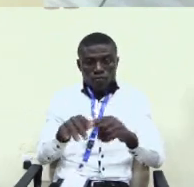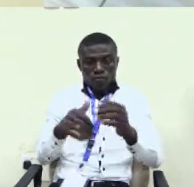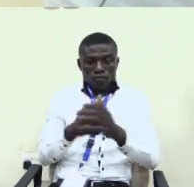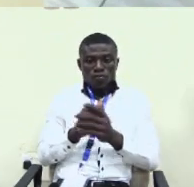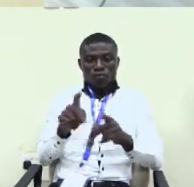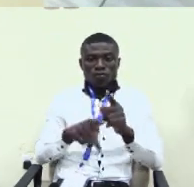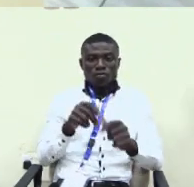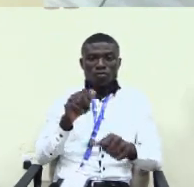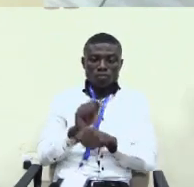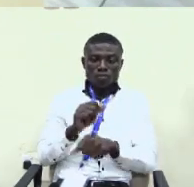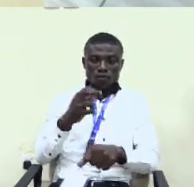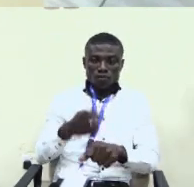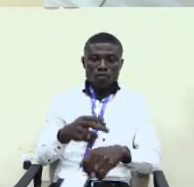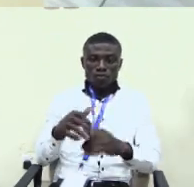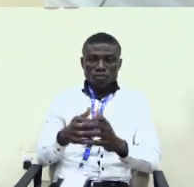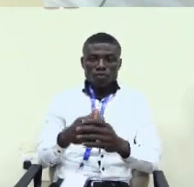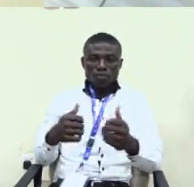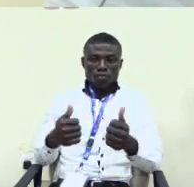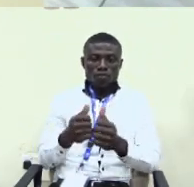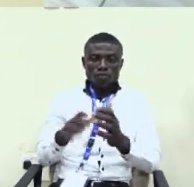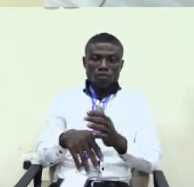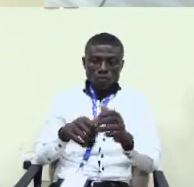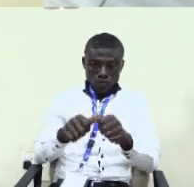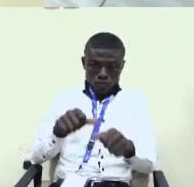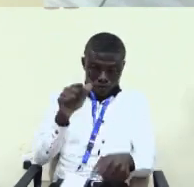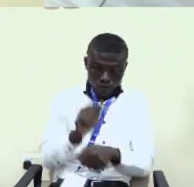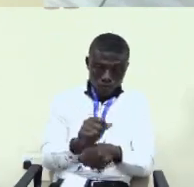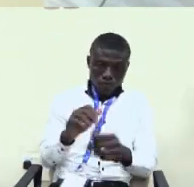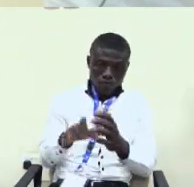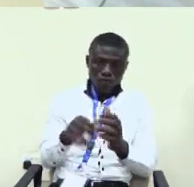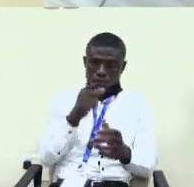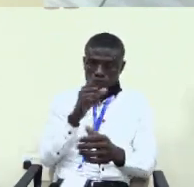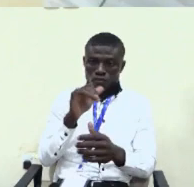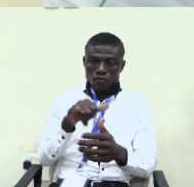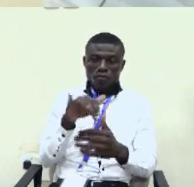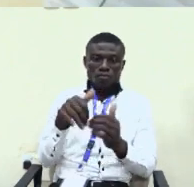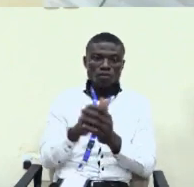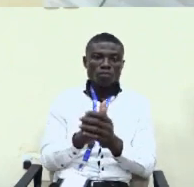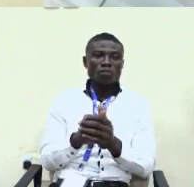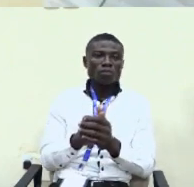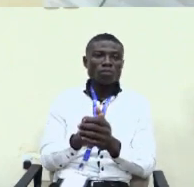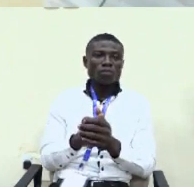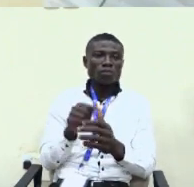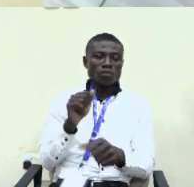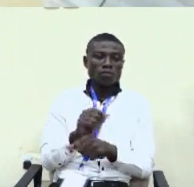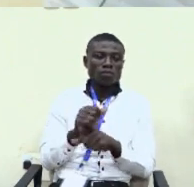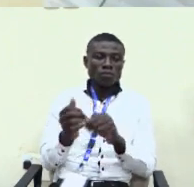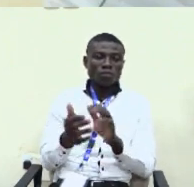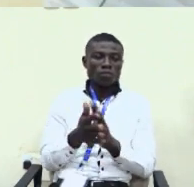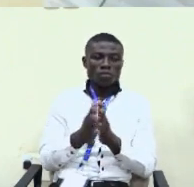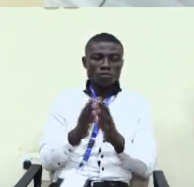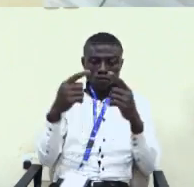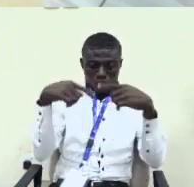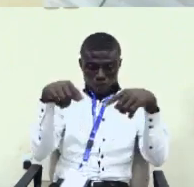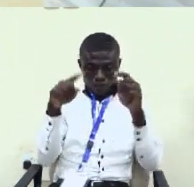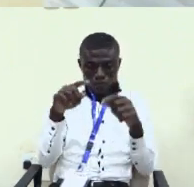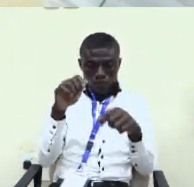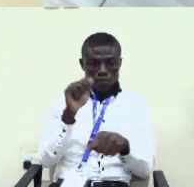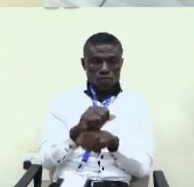they overlooked all this challenge and went all out to ensure that this very intervention was